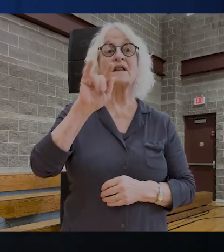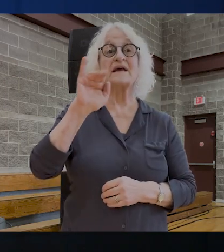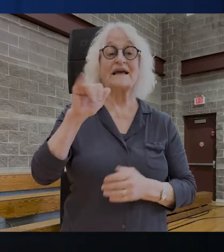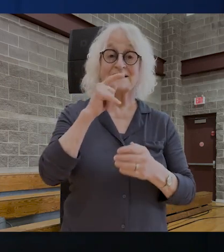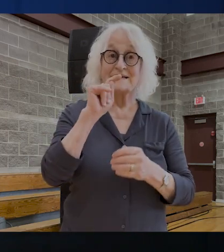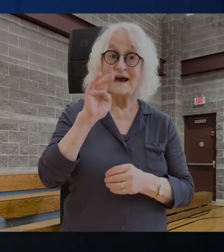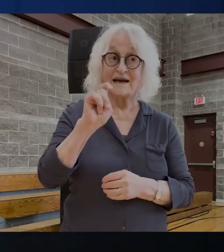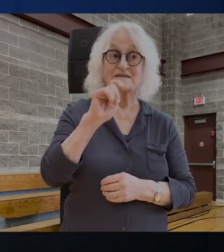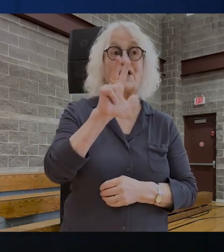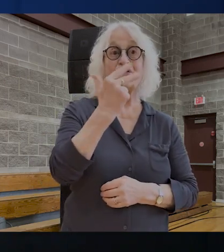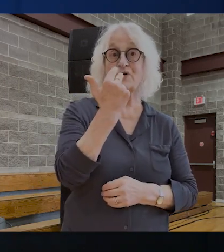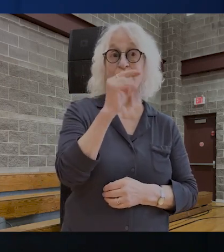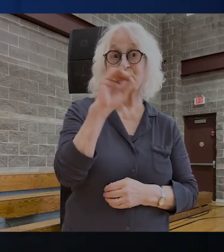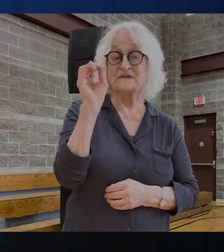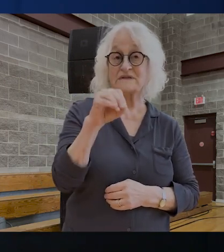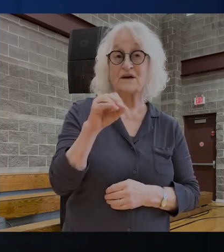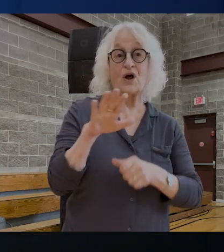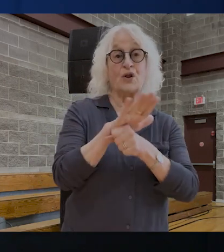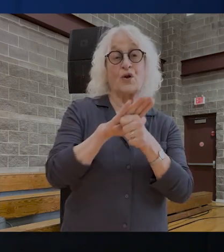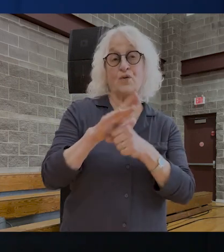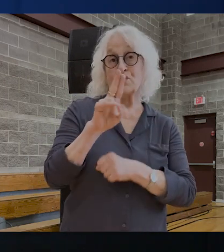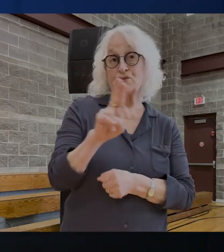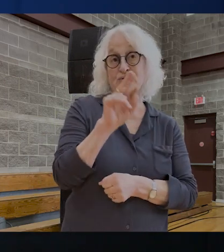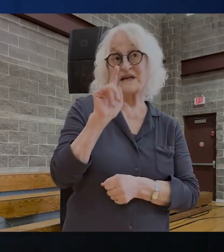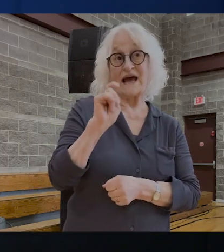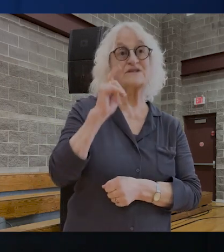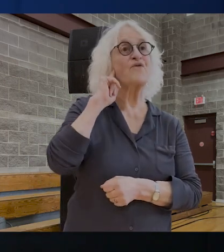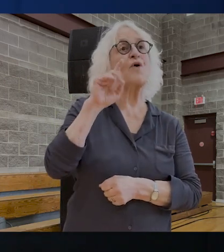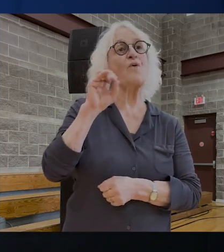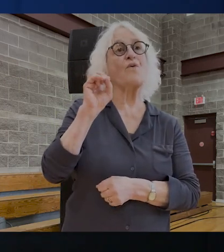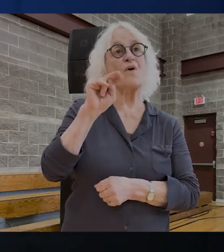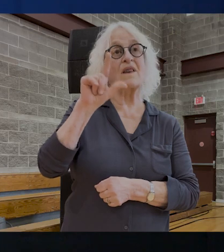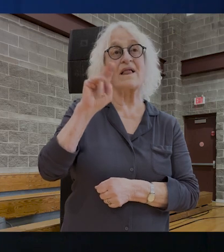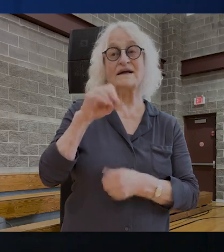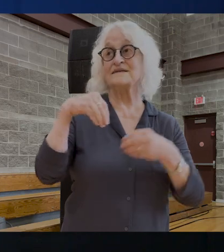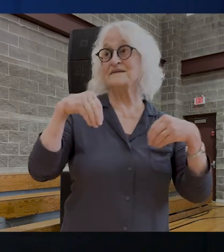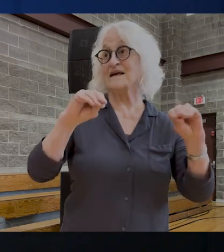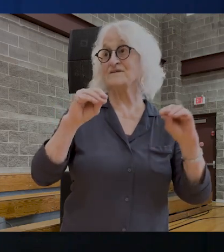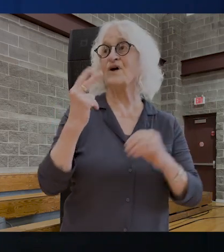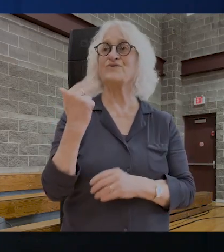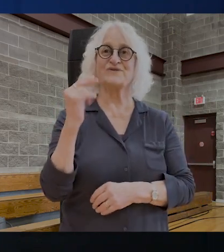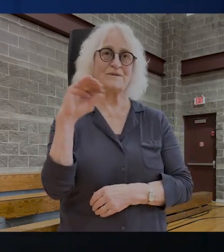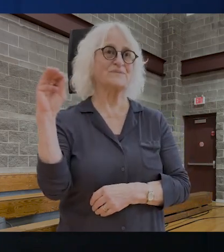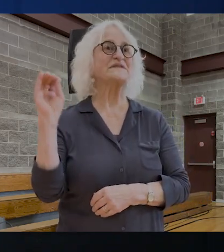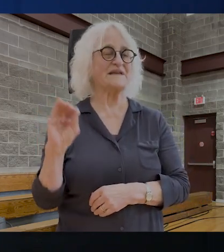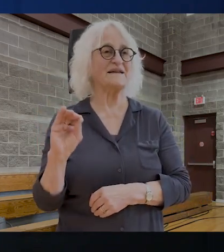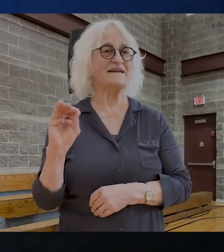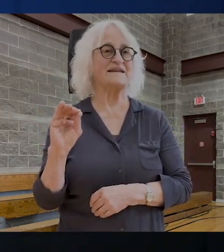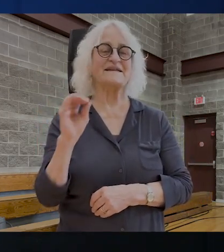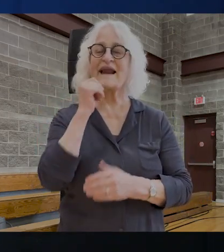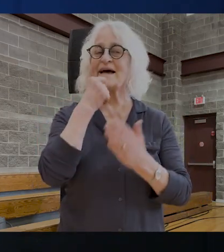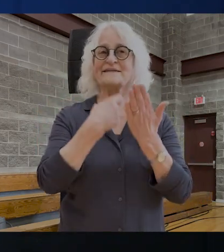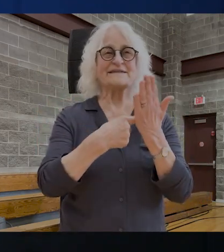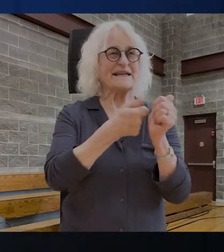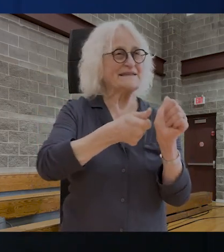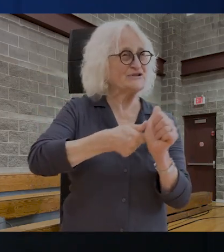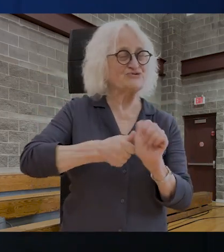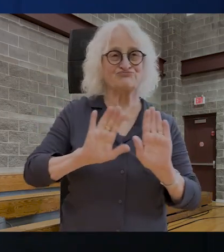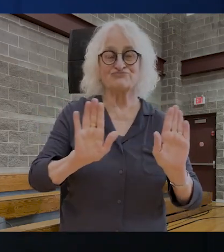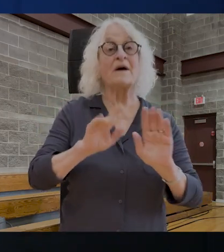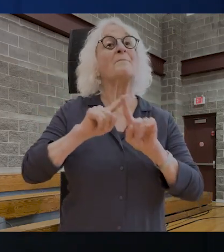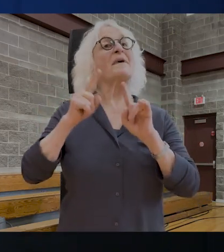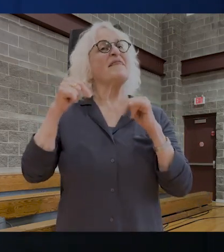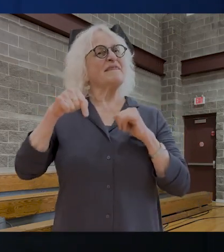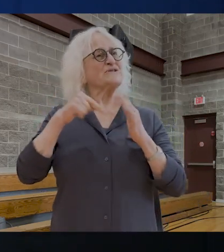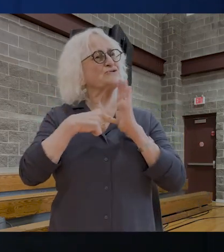taxes at 13% and local use tax for online sales at 13%. I won't go through each of these, but